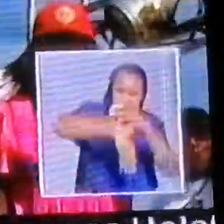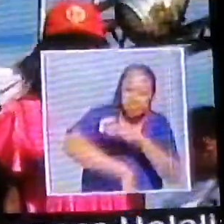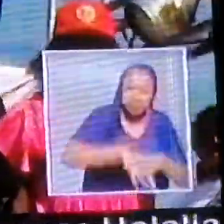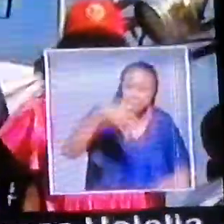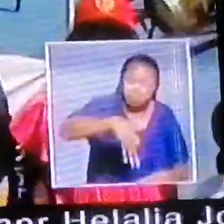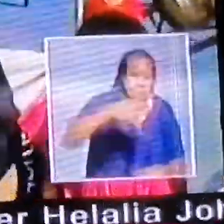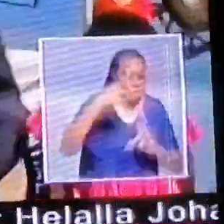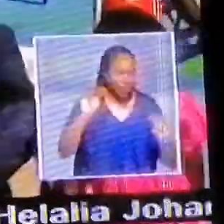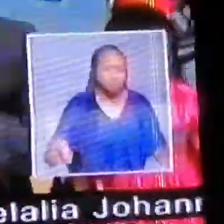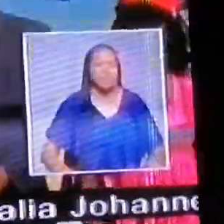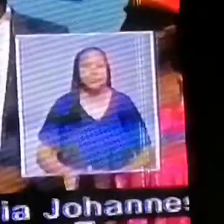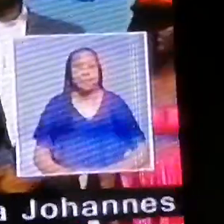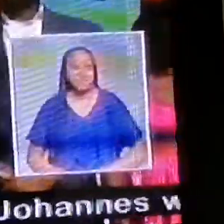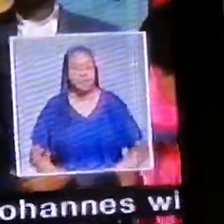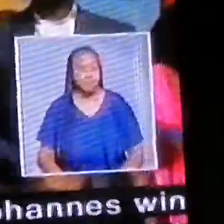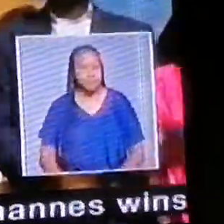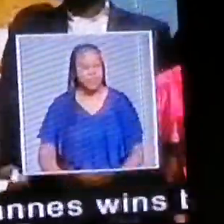that.